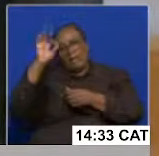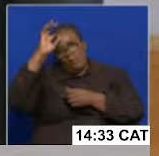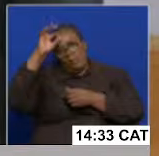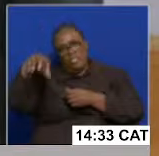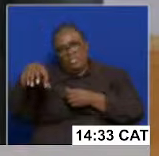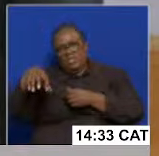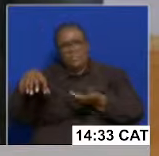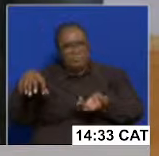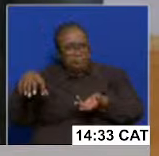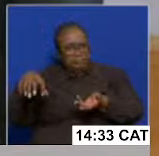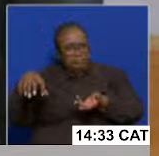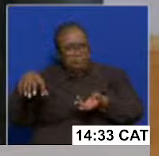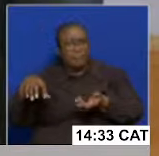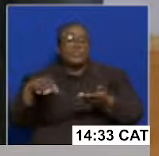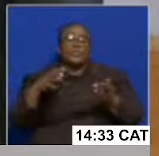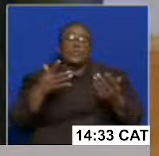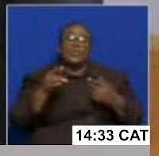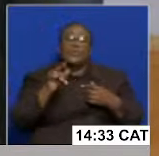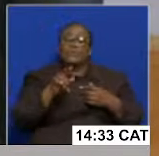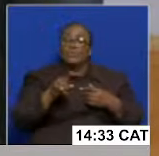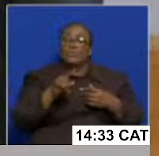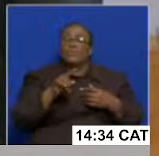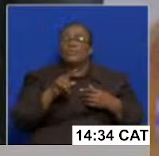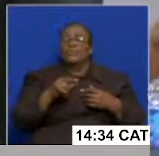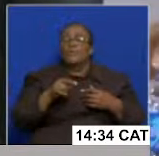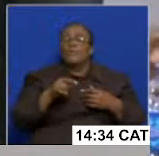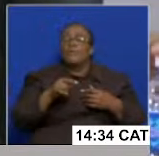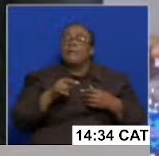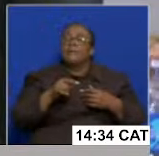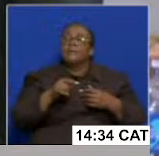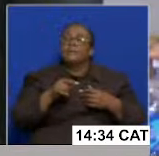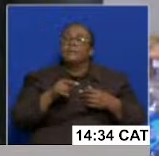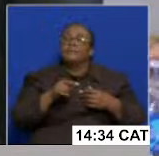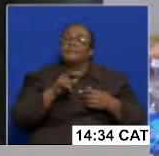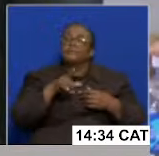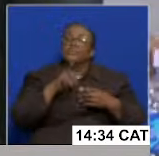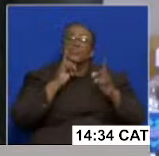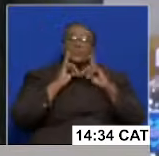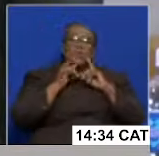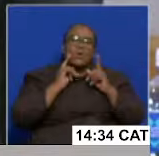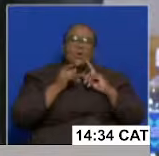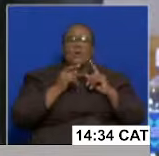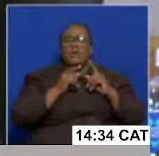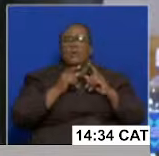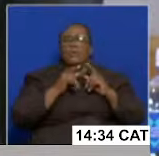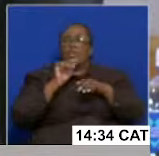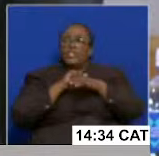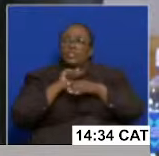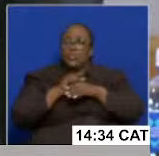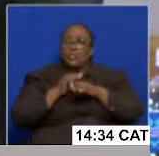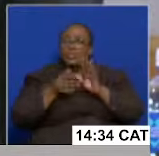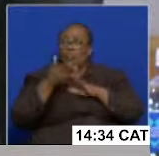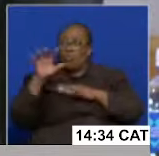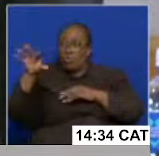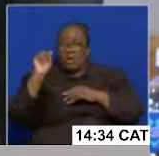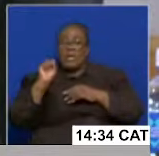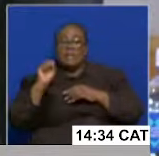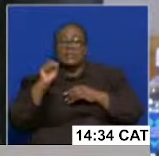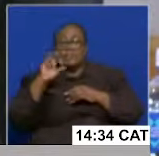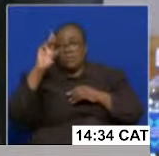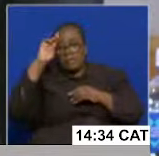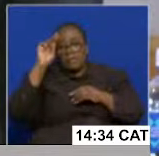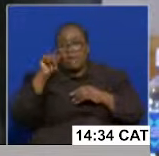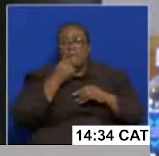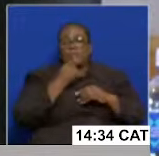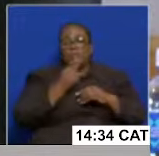as you consistently talk about collecting the stones, remember you did say to us that you were hoping to